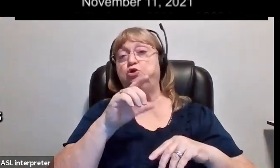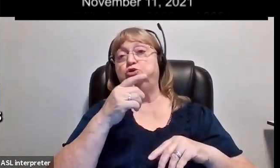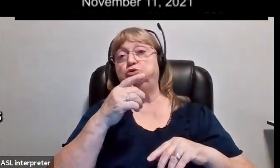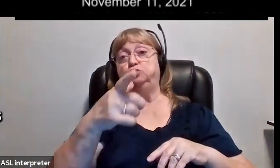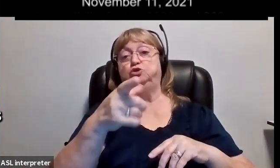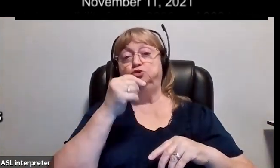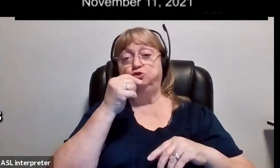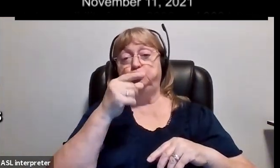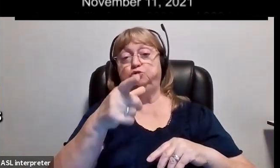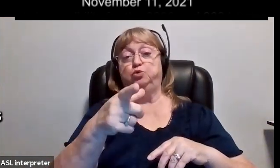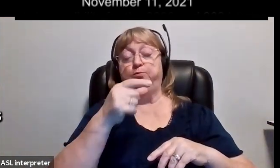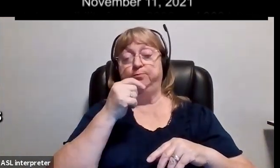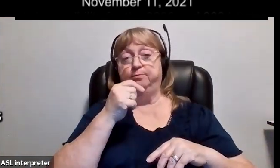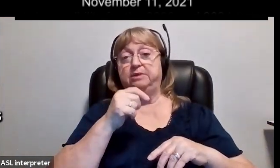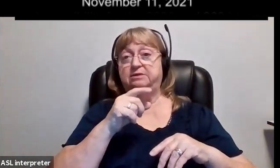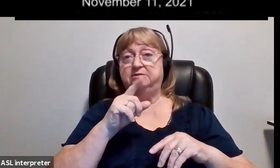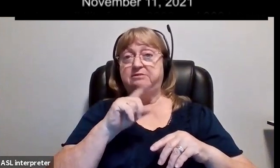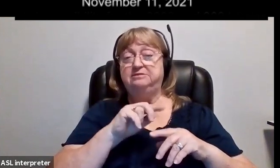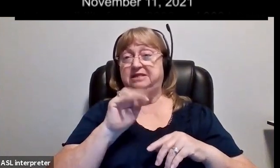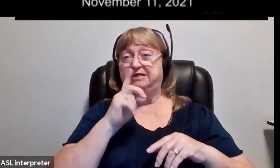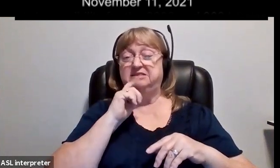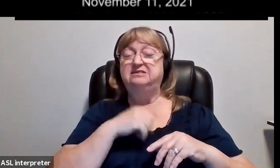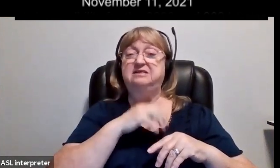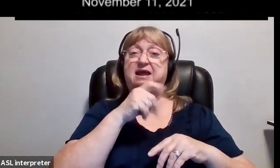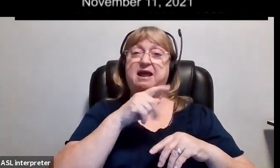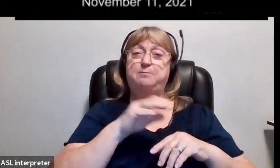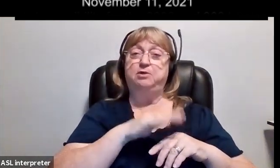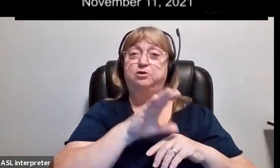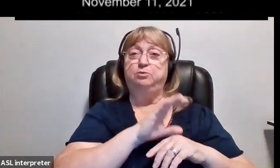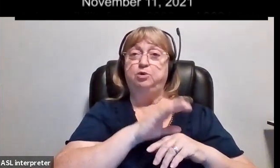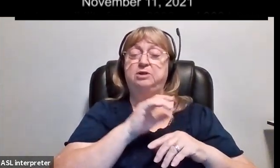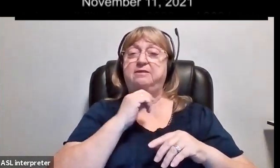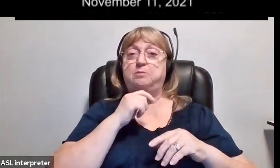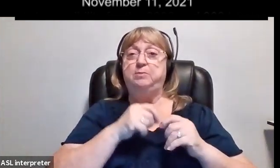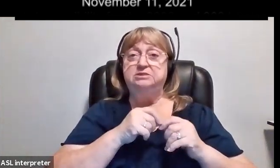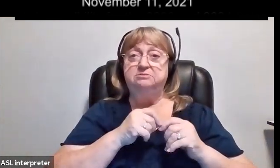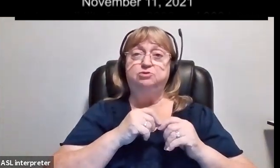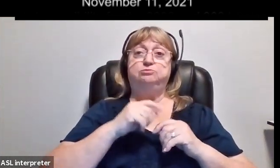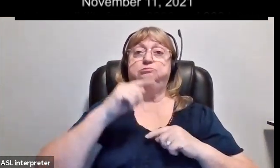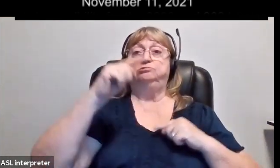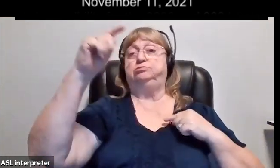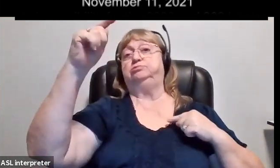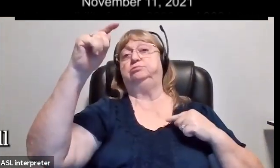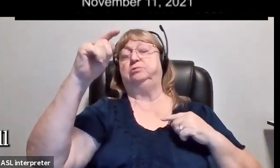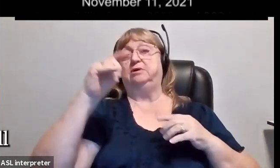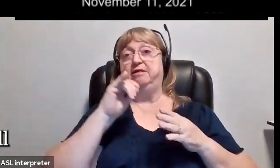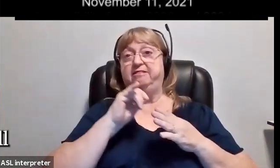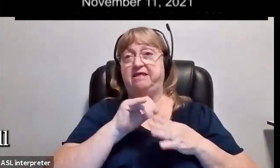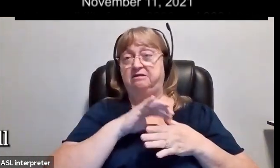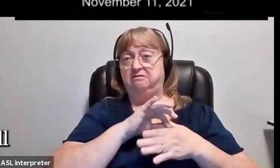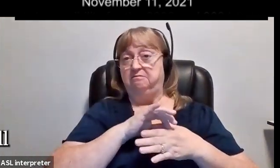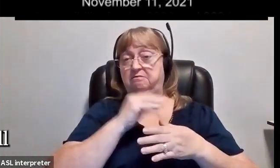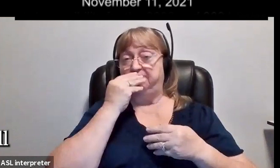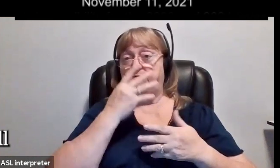a app on their computers that allows them to greatly magnify the content of the screen. And when